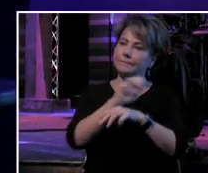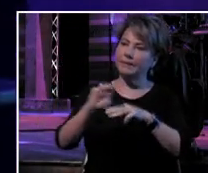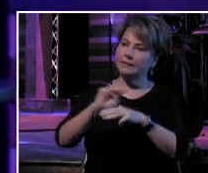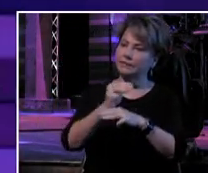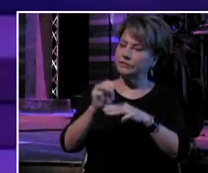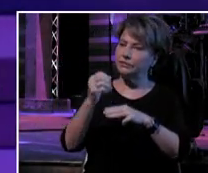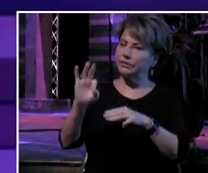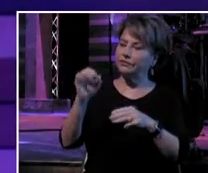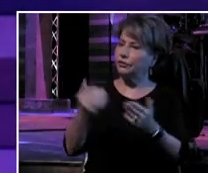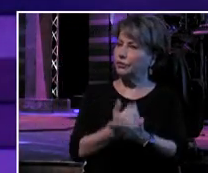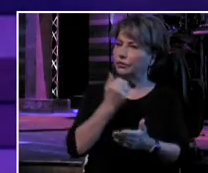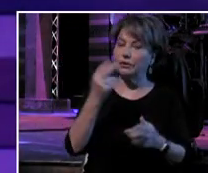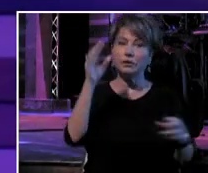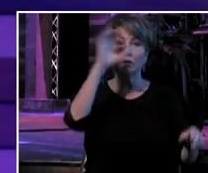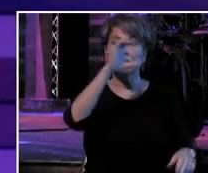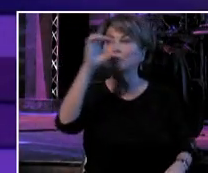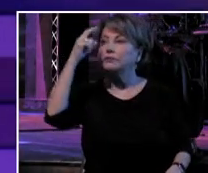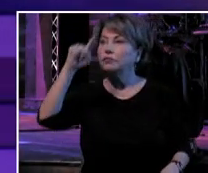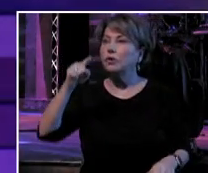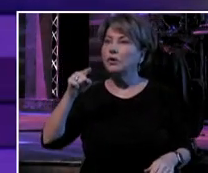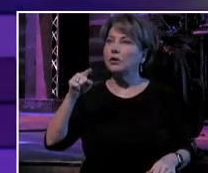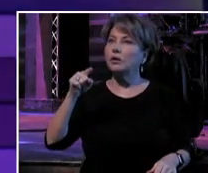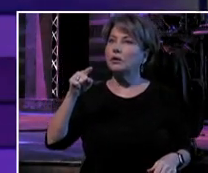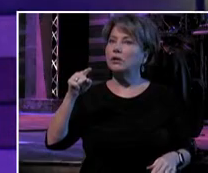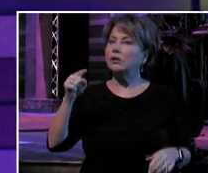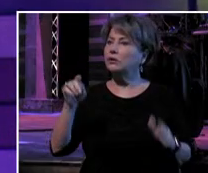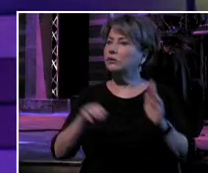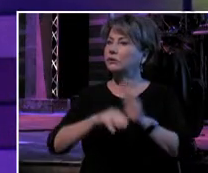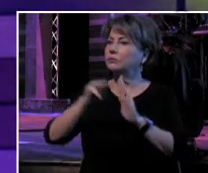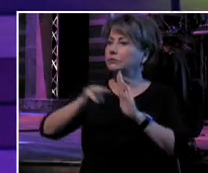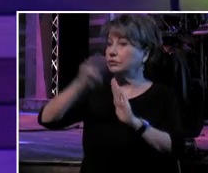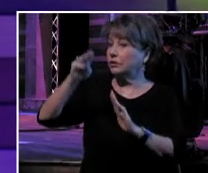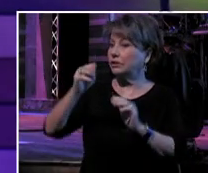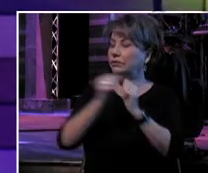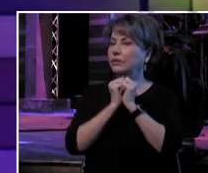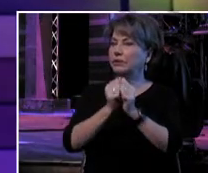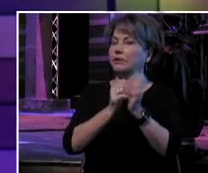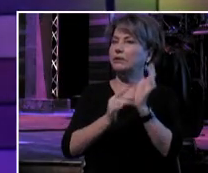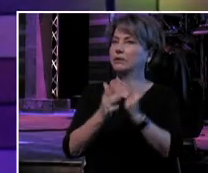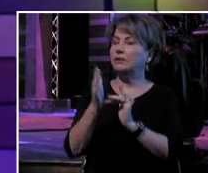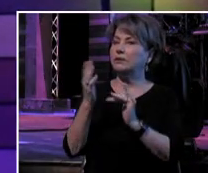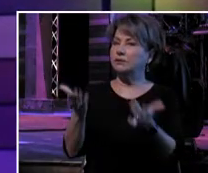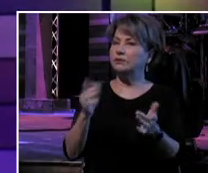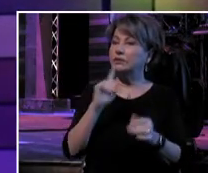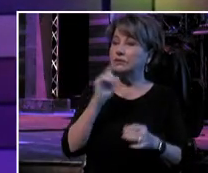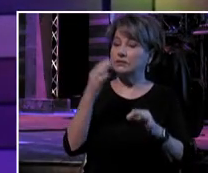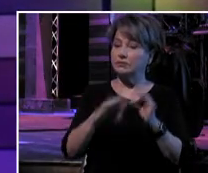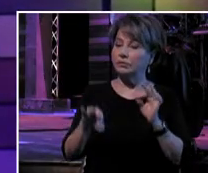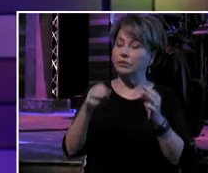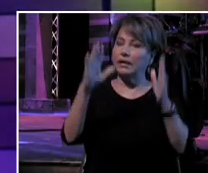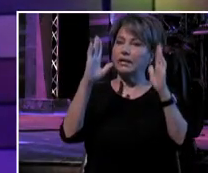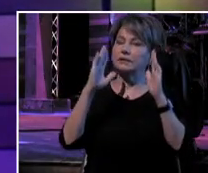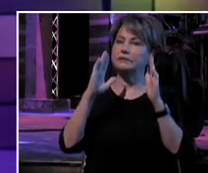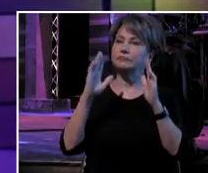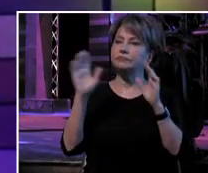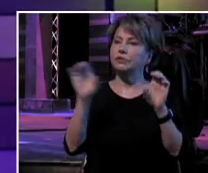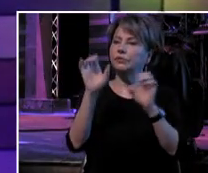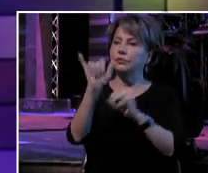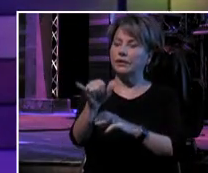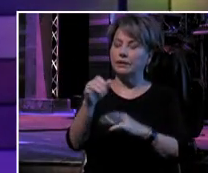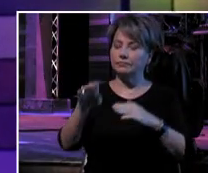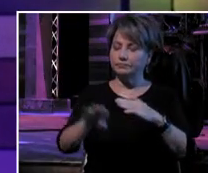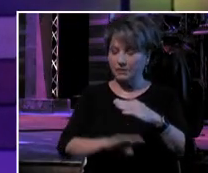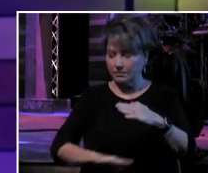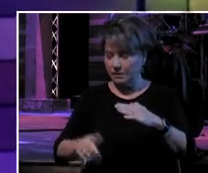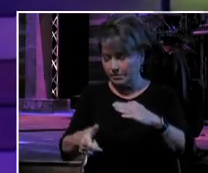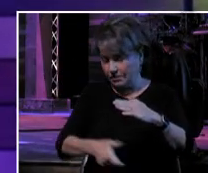new or you're looking for a way to take a next step in your relationship with Jesus, there's a really simple way that you can do that. At the bottom of the